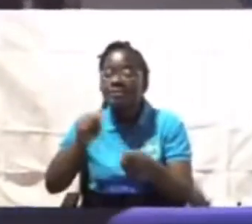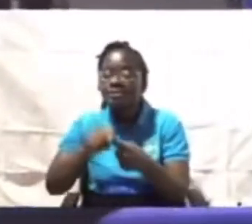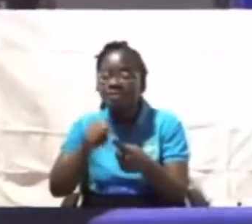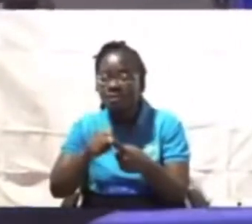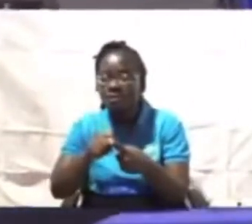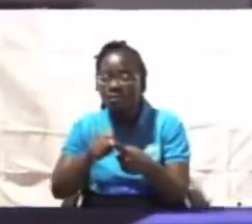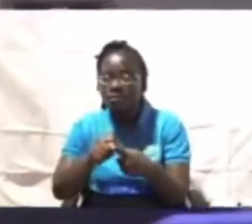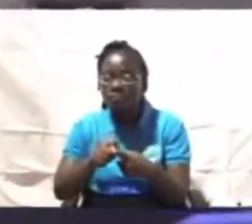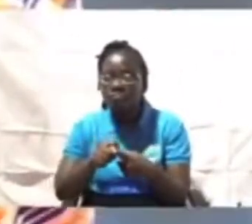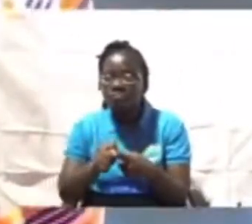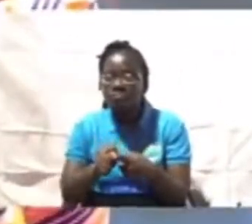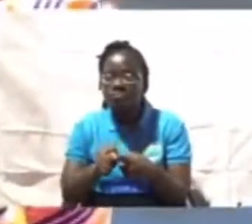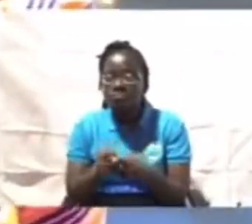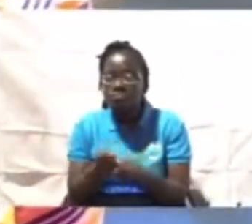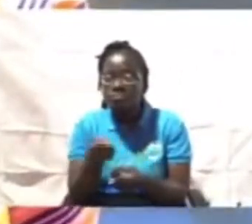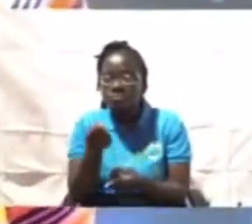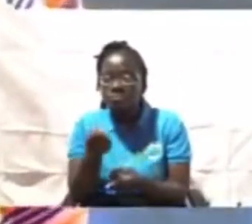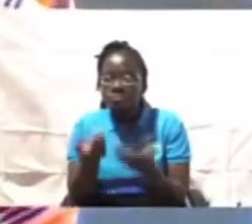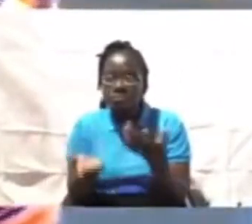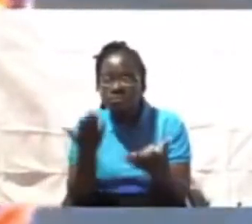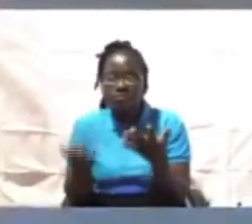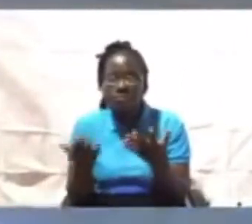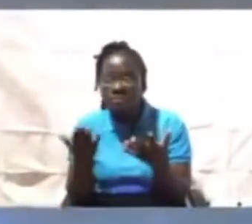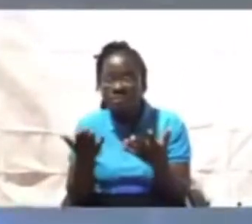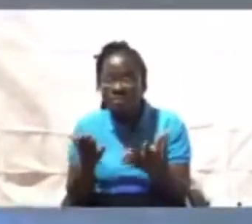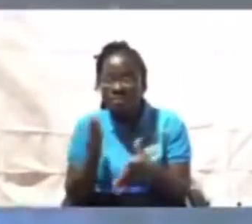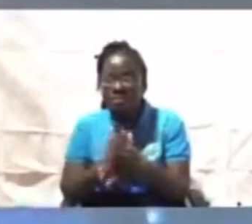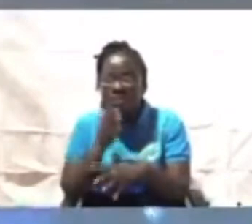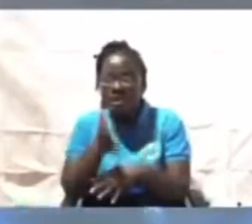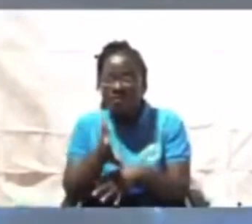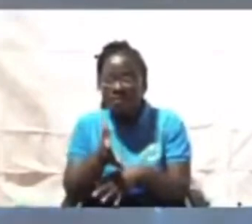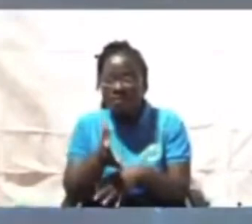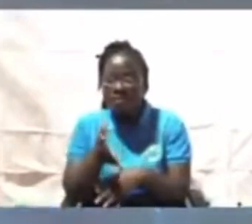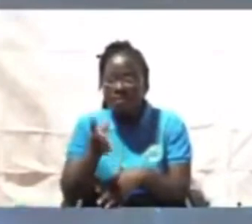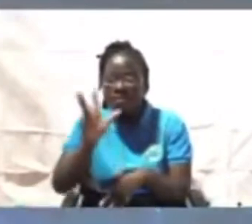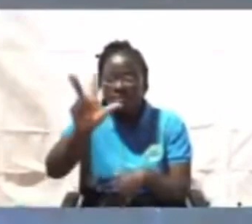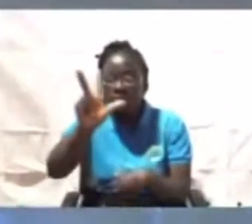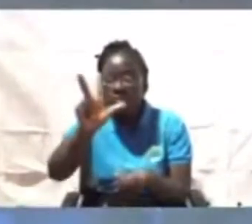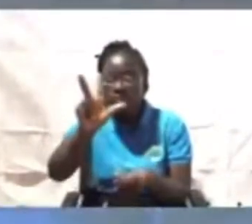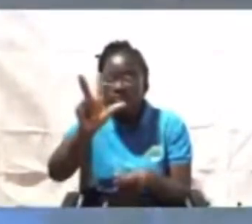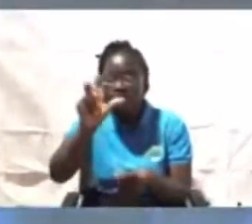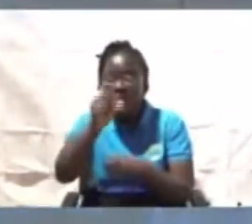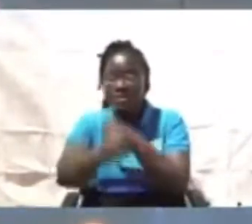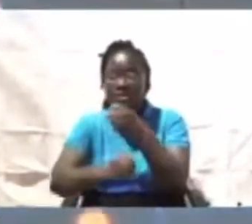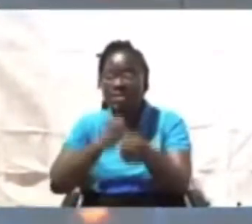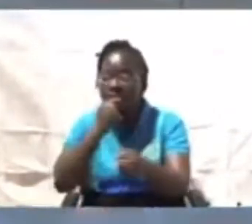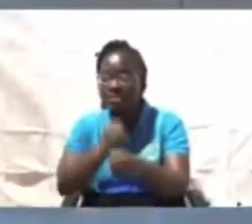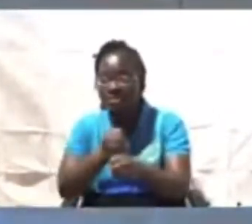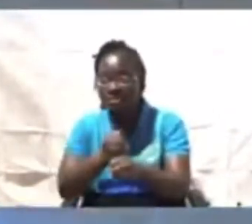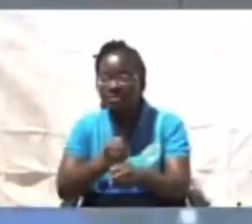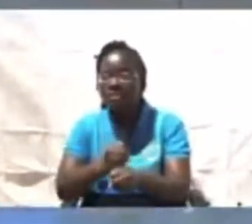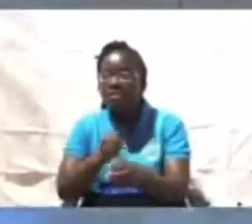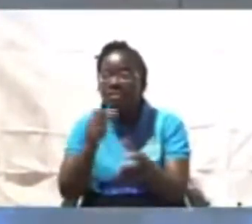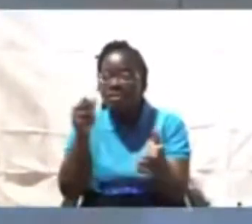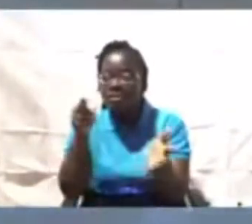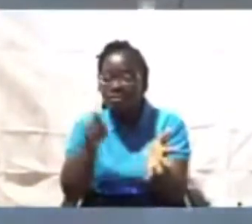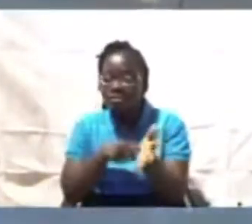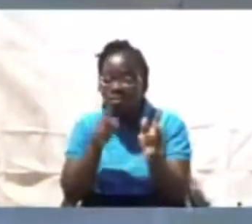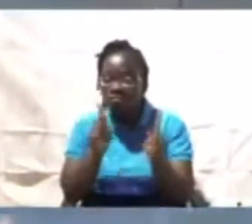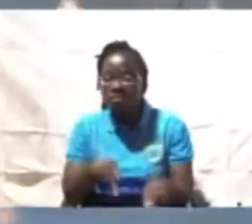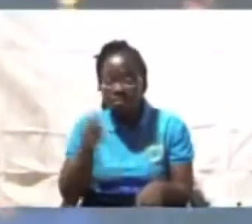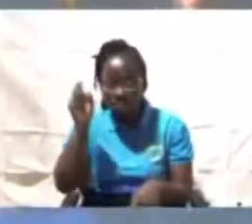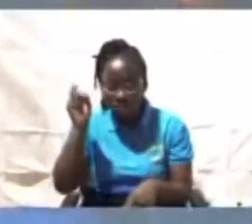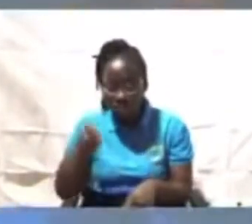obisumbra. Praise God. Hallelujah. Mi tosin sia na akonja no ne